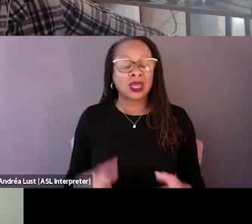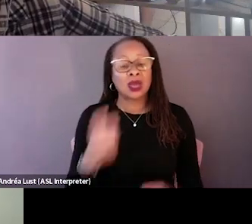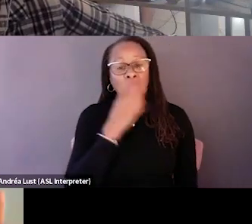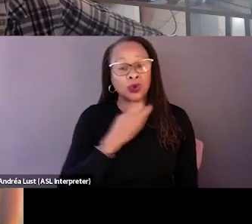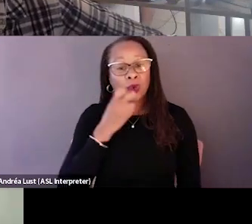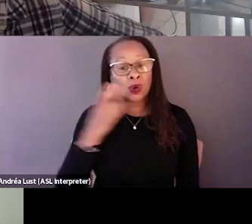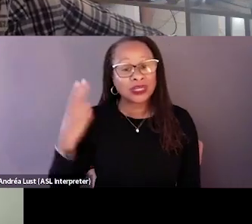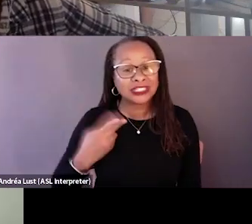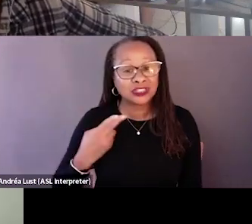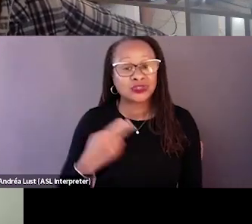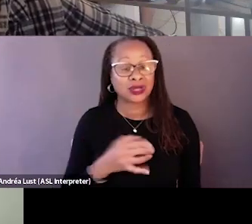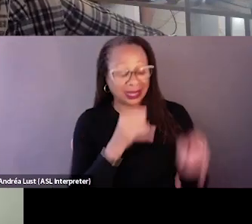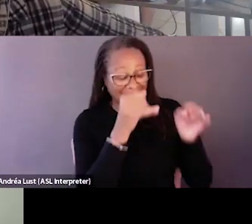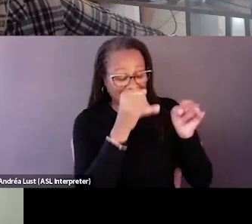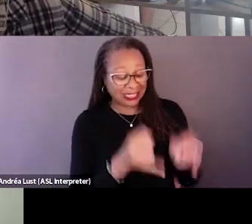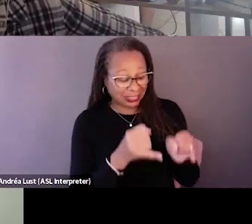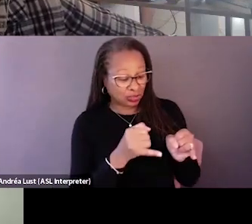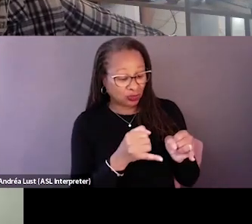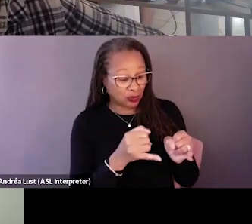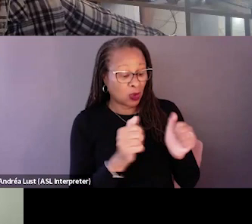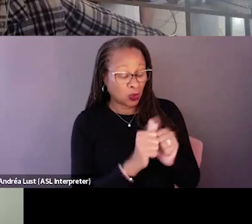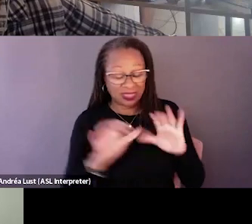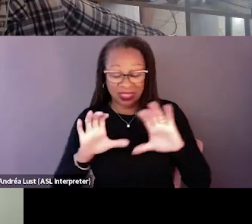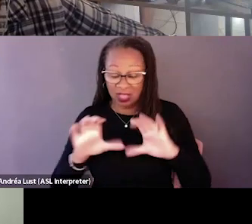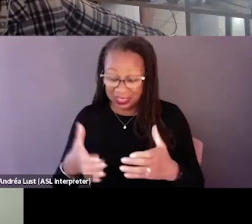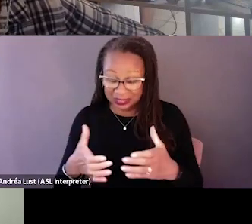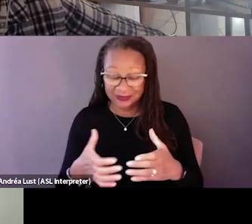history. There was individually with the collective. There was